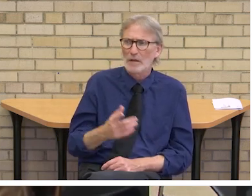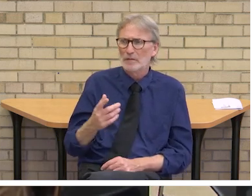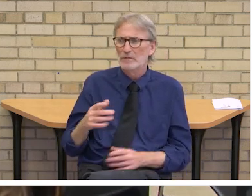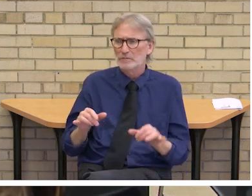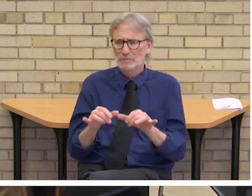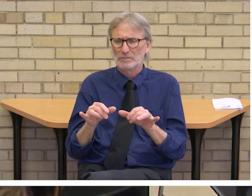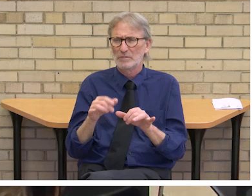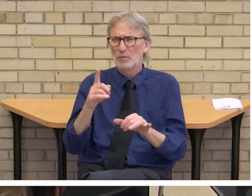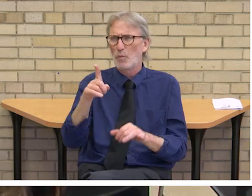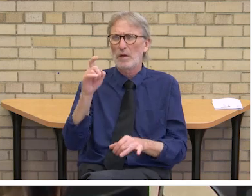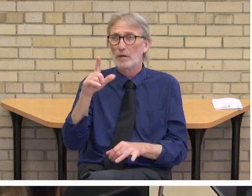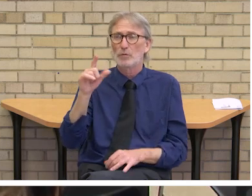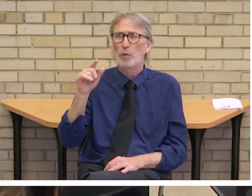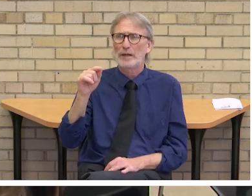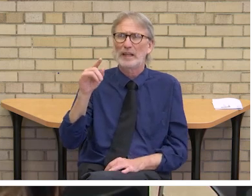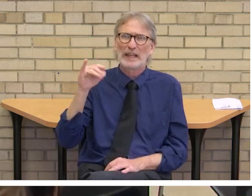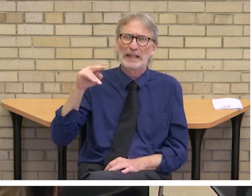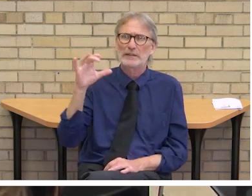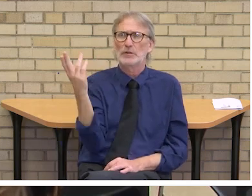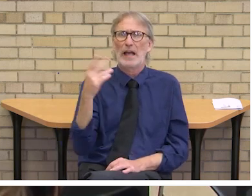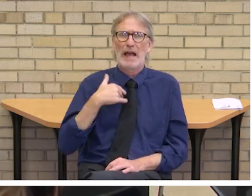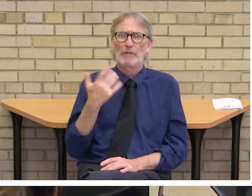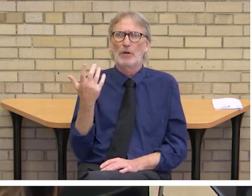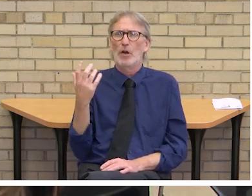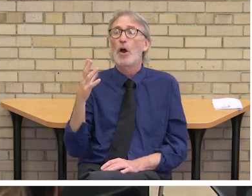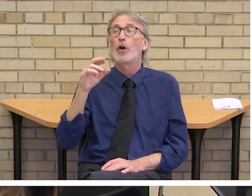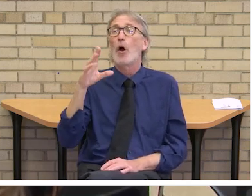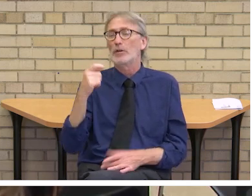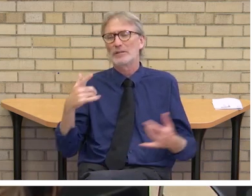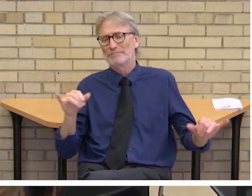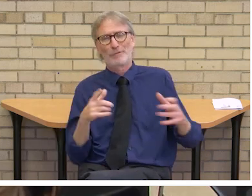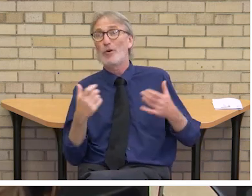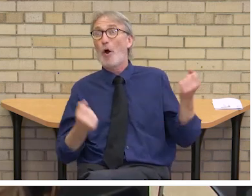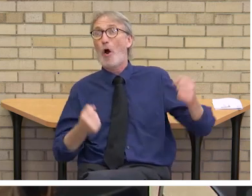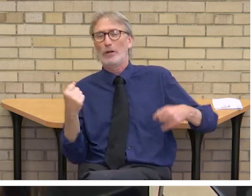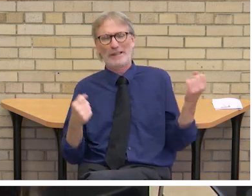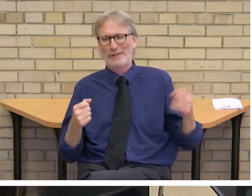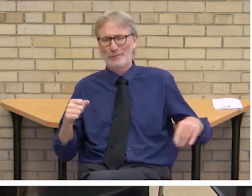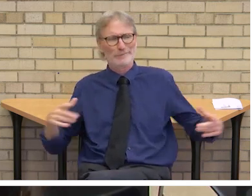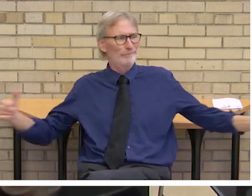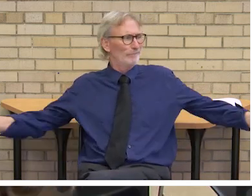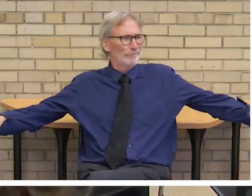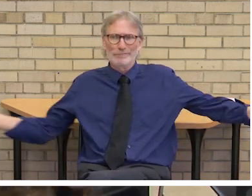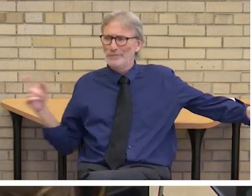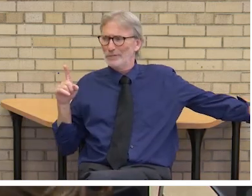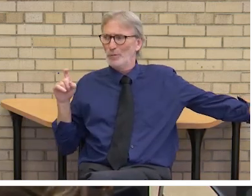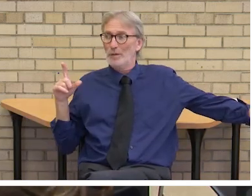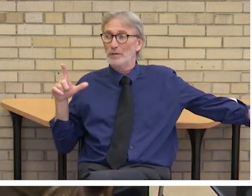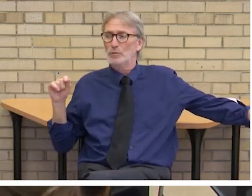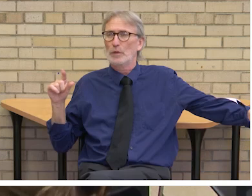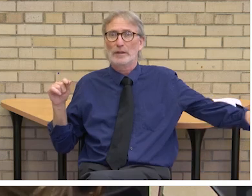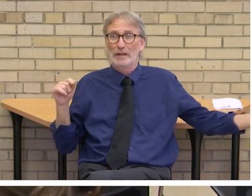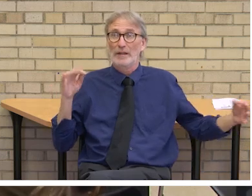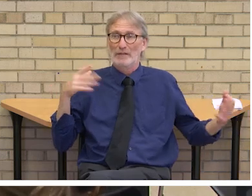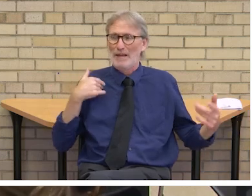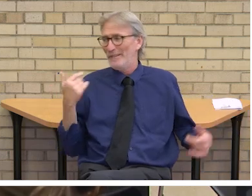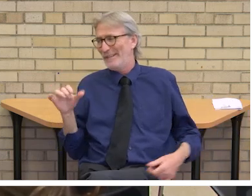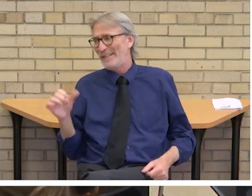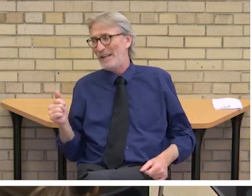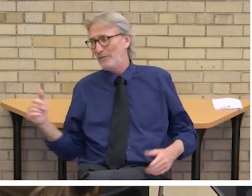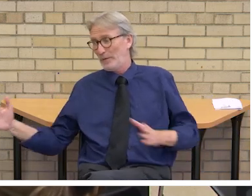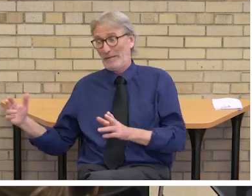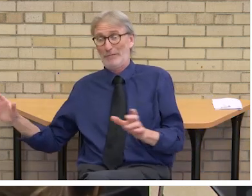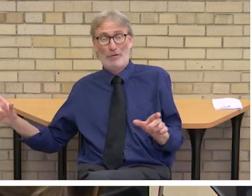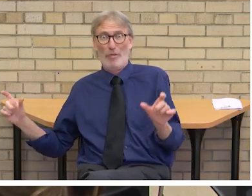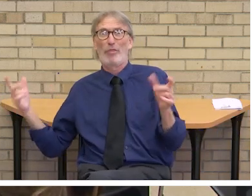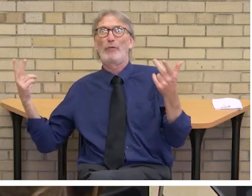Our vehicles got 120 inches from mirror to mirror, so when people are crossing, in a 10-foot 6 lane, I got 3 inches on